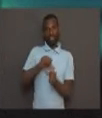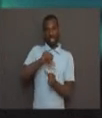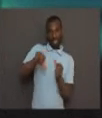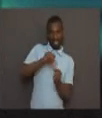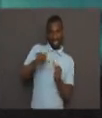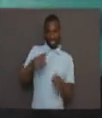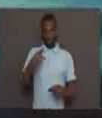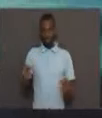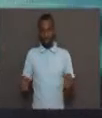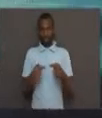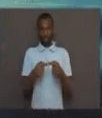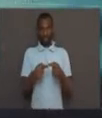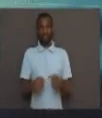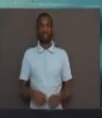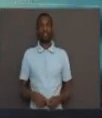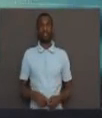interactions.